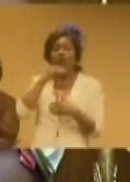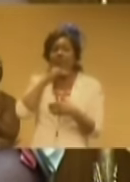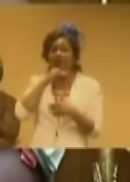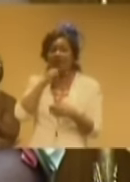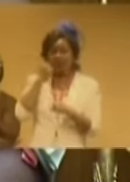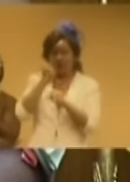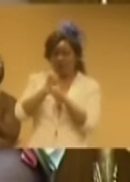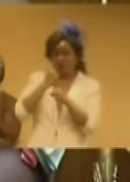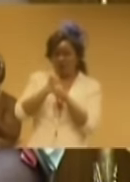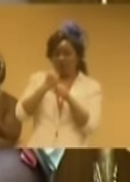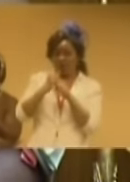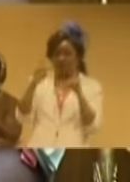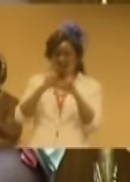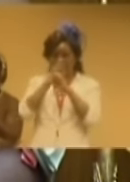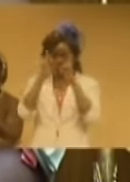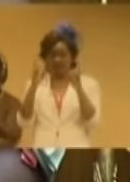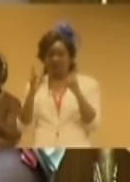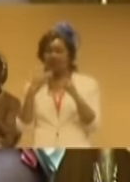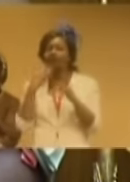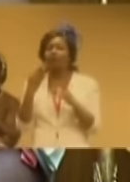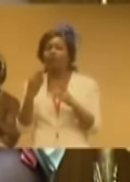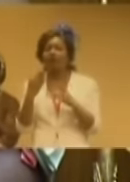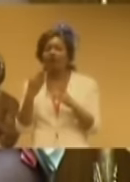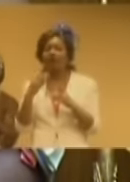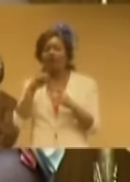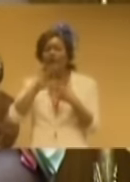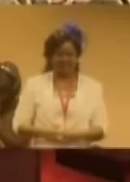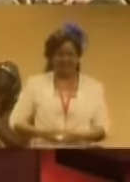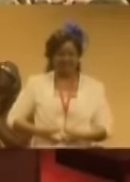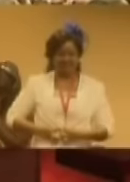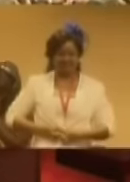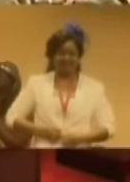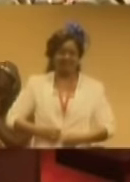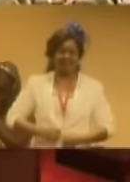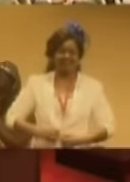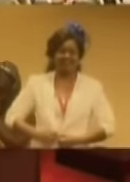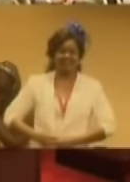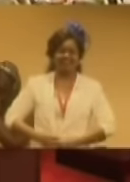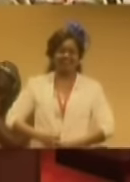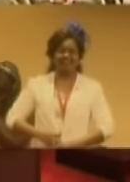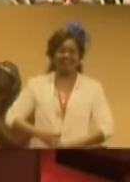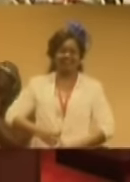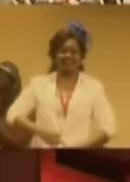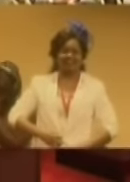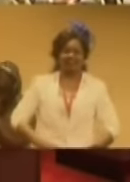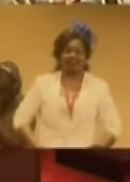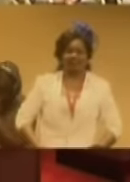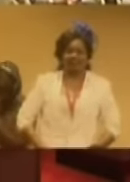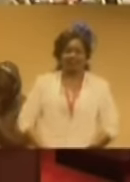malaria that has seen the country awarded for excellence in the region. This new